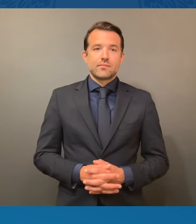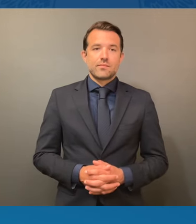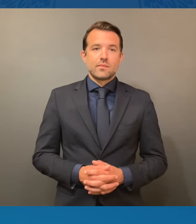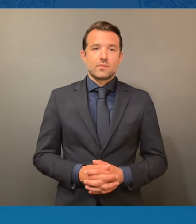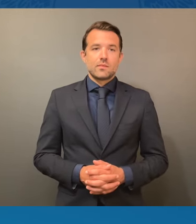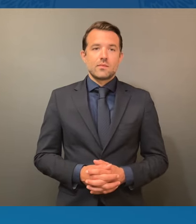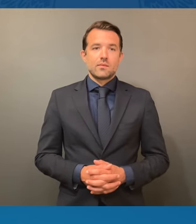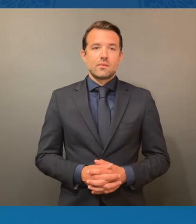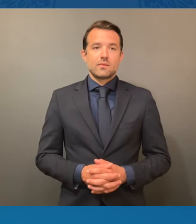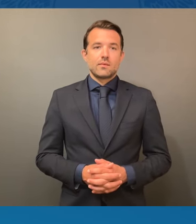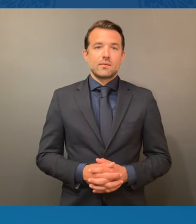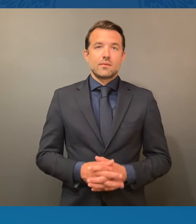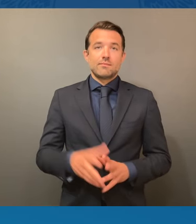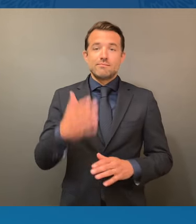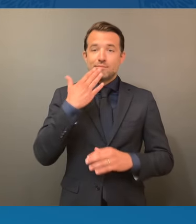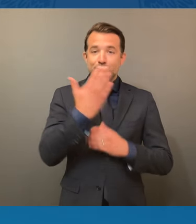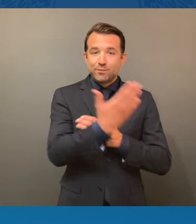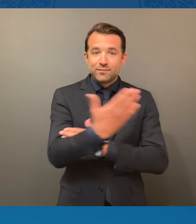Good morning.